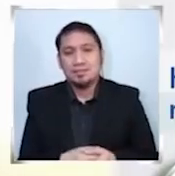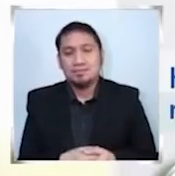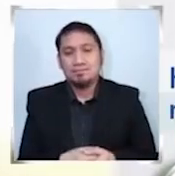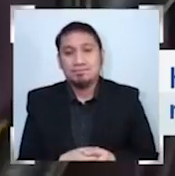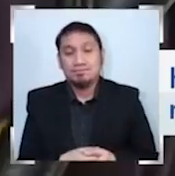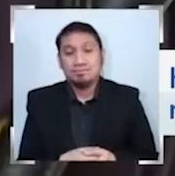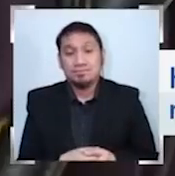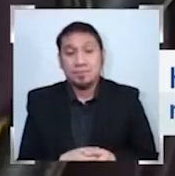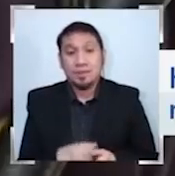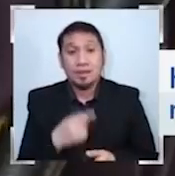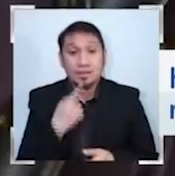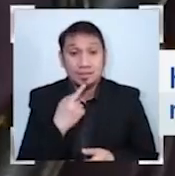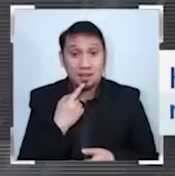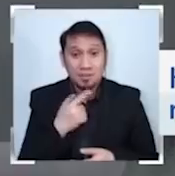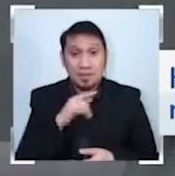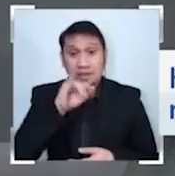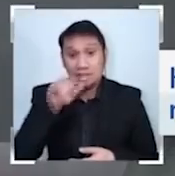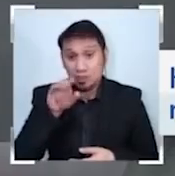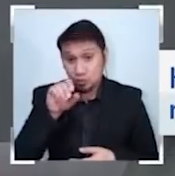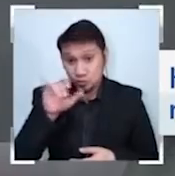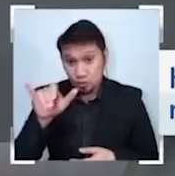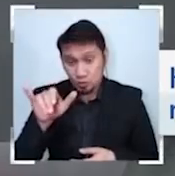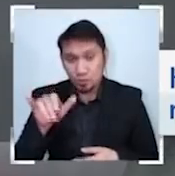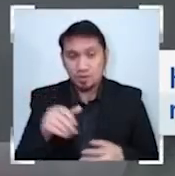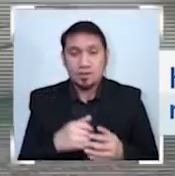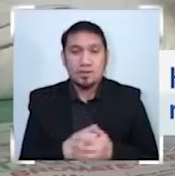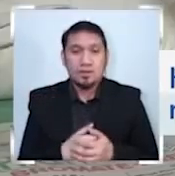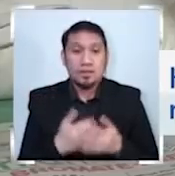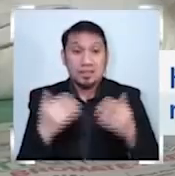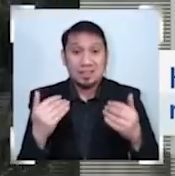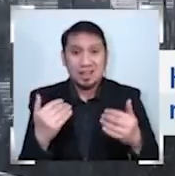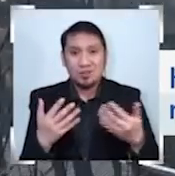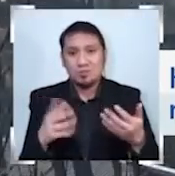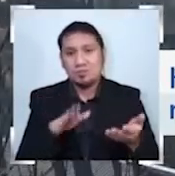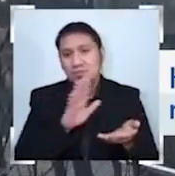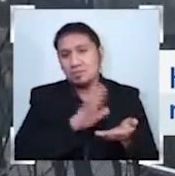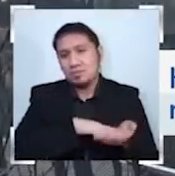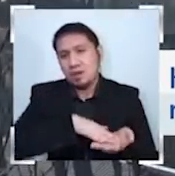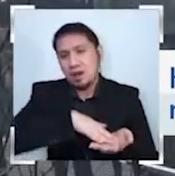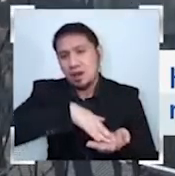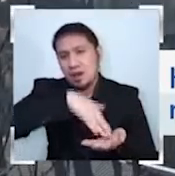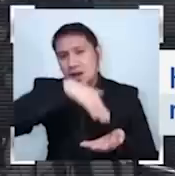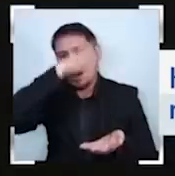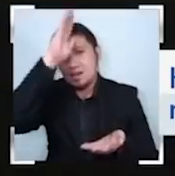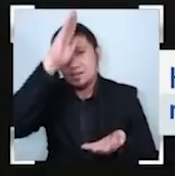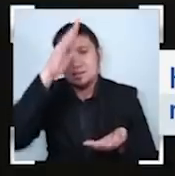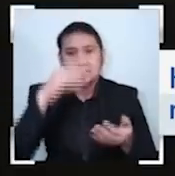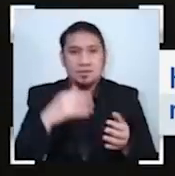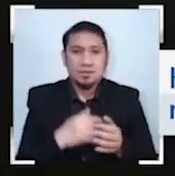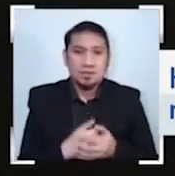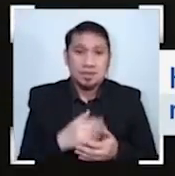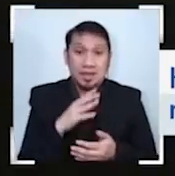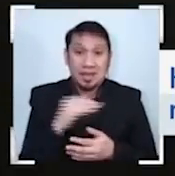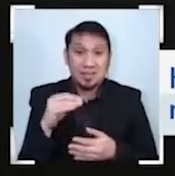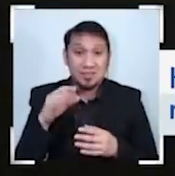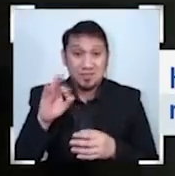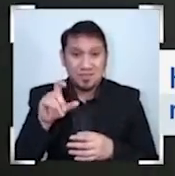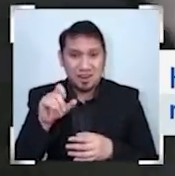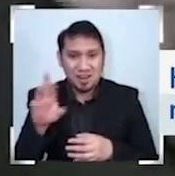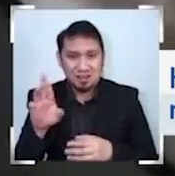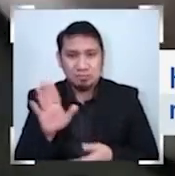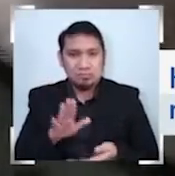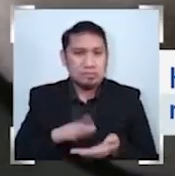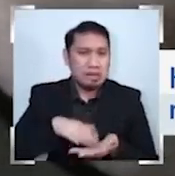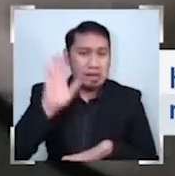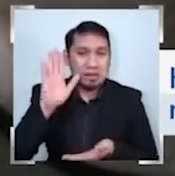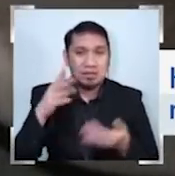Entrepreneurship Joey Concepcion, sky high na nga ang presyo ng langis at trigo. Dumagdag pa ang kaguluhan sa pagitan ng Russia at Ukraine. If